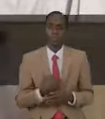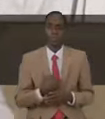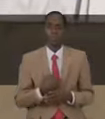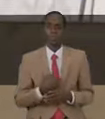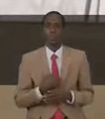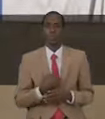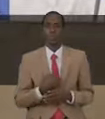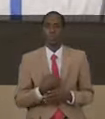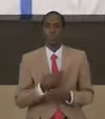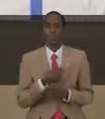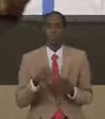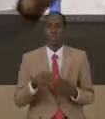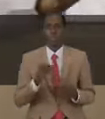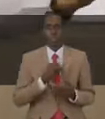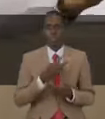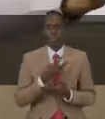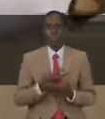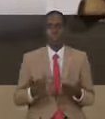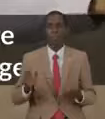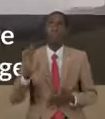when I felt your